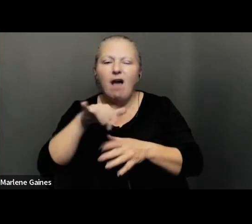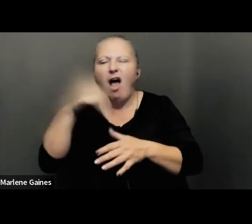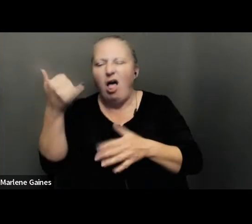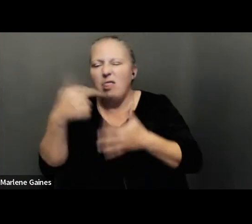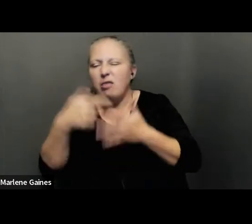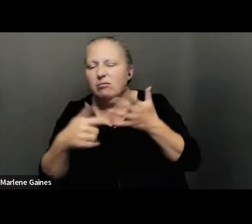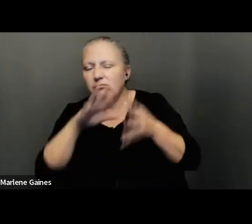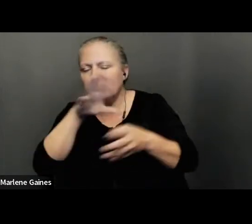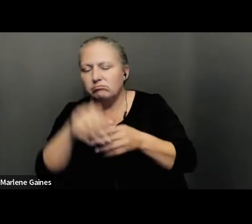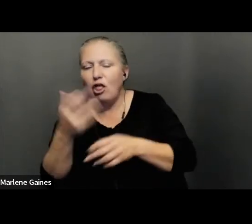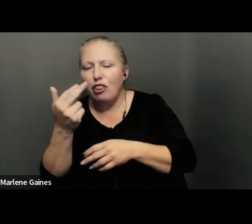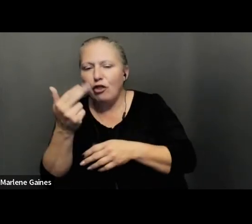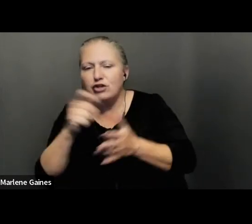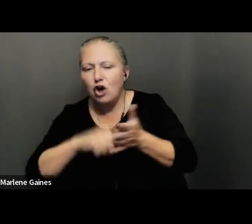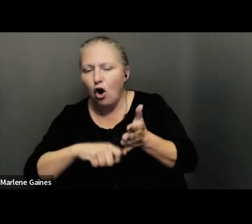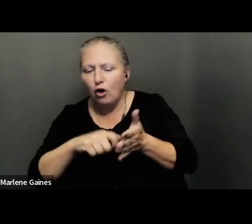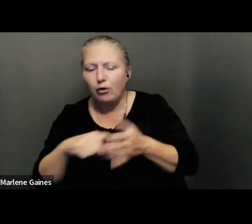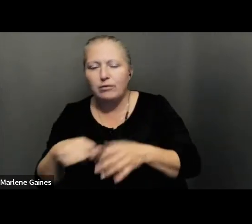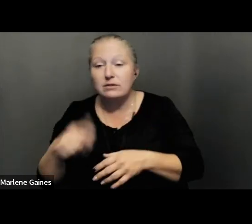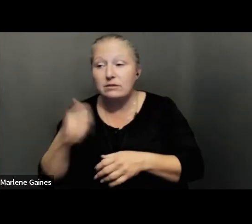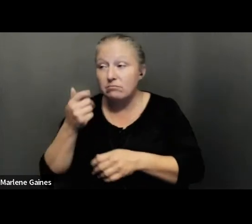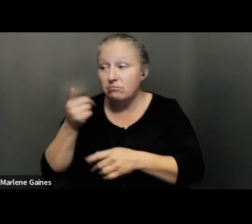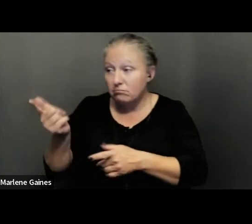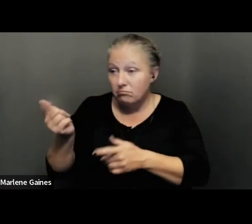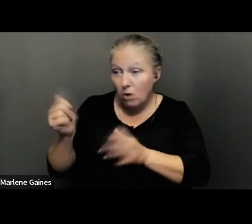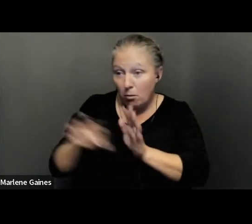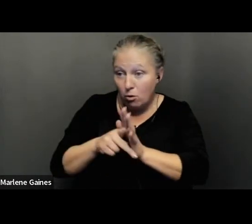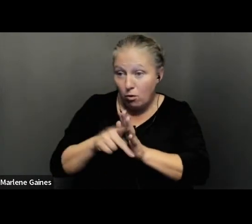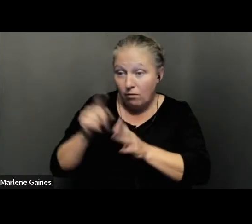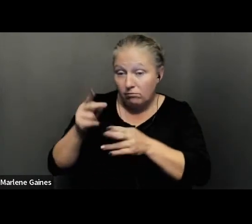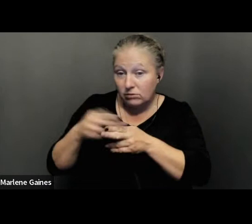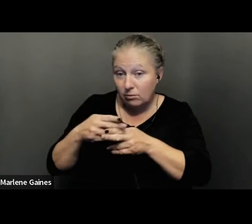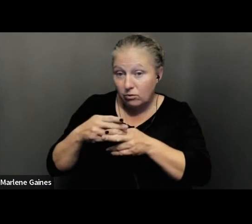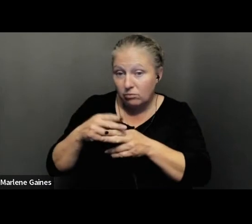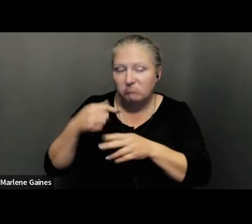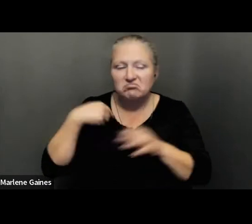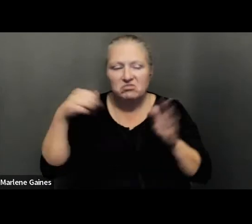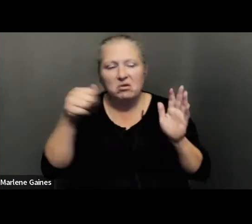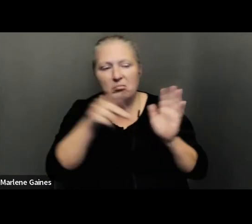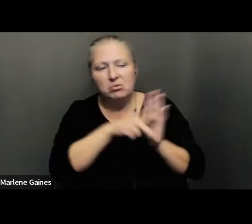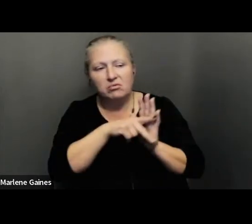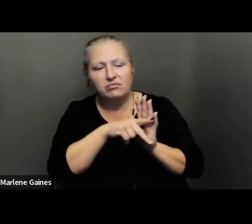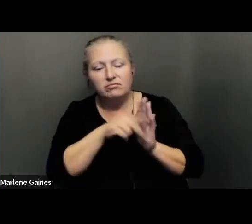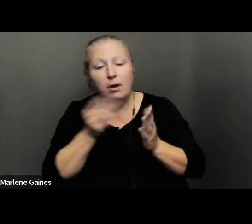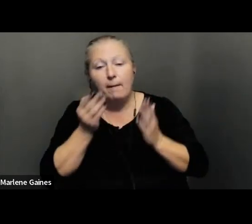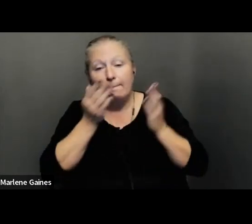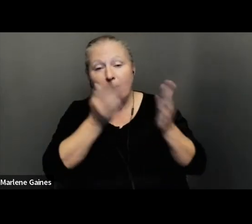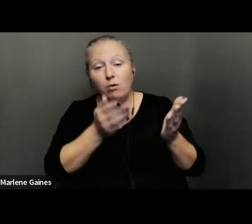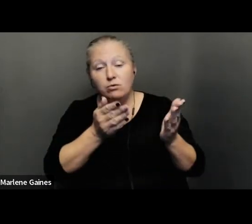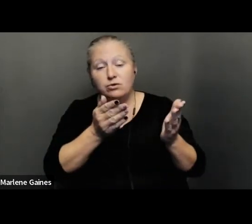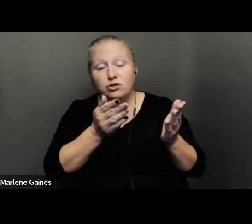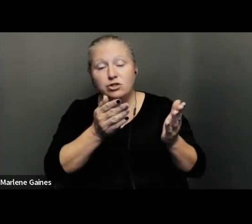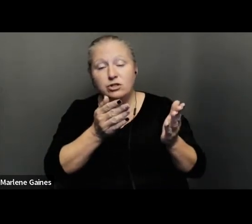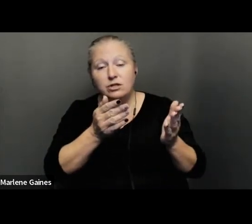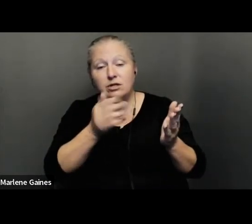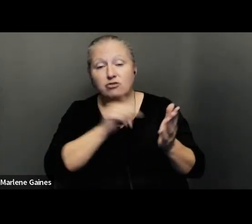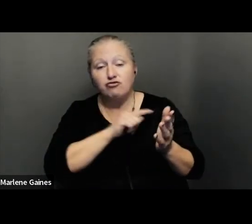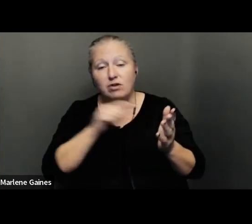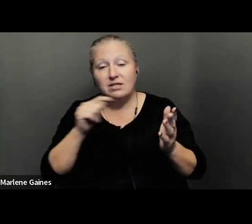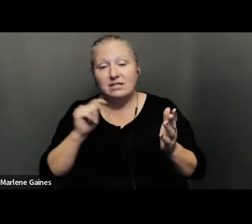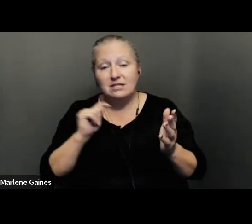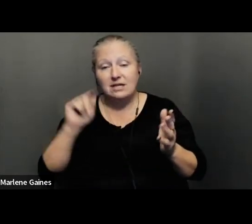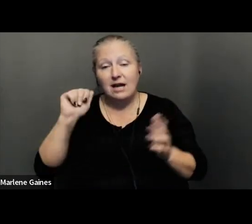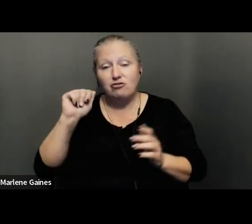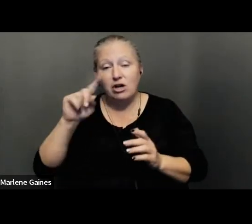Mhm. Anyone want to approve the tentative agreement? I'll approve. Okay, motion made by trustee